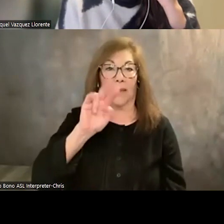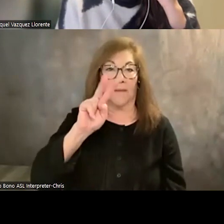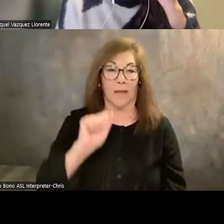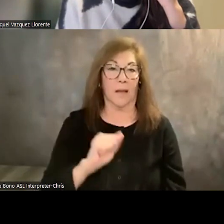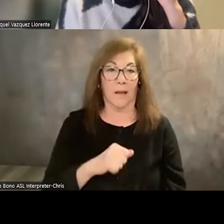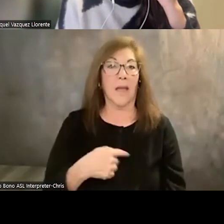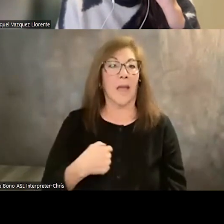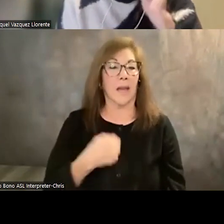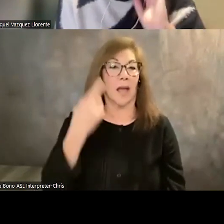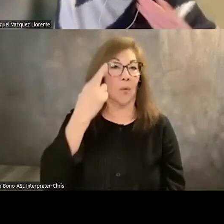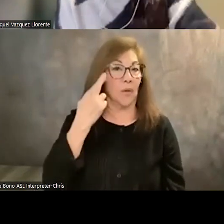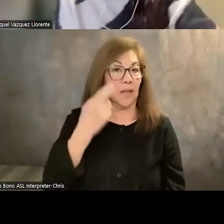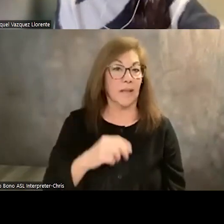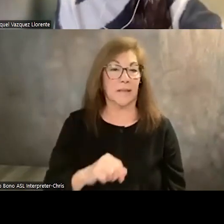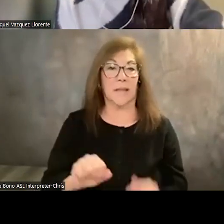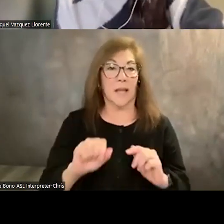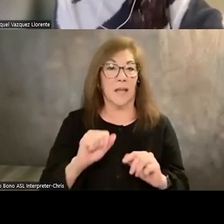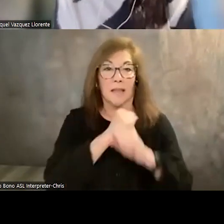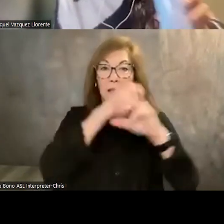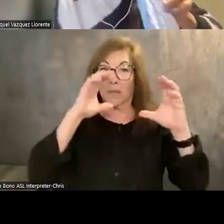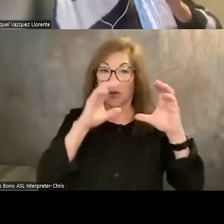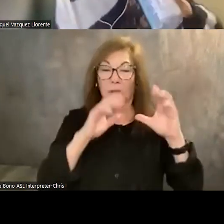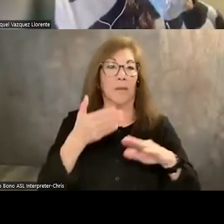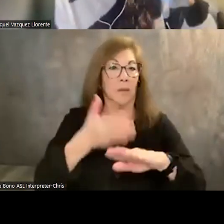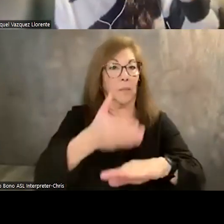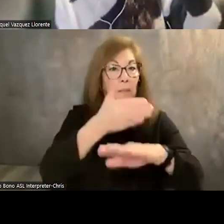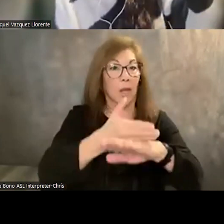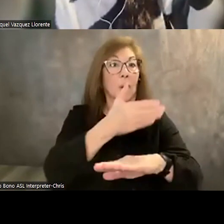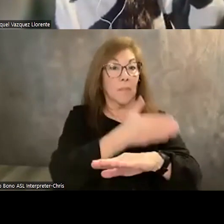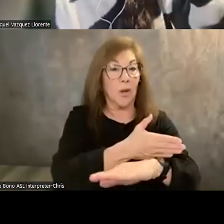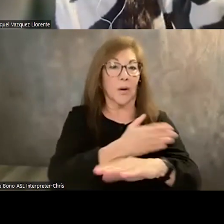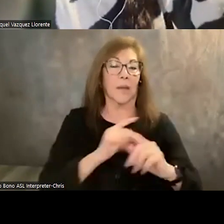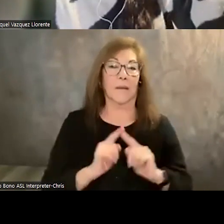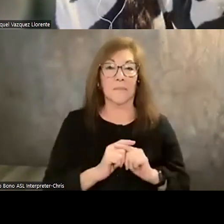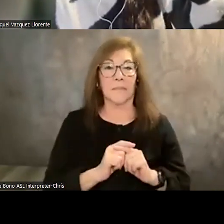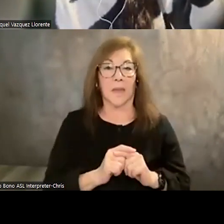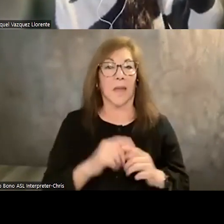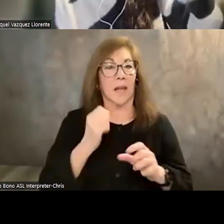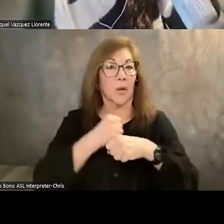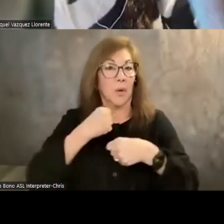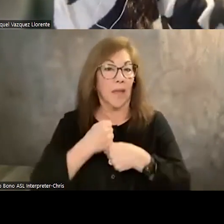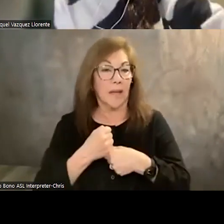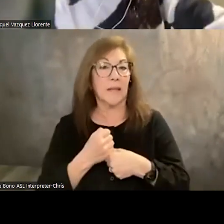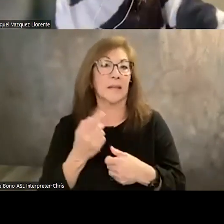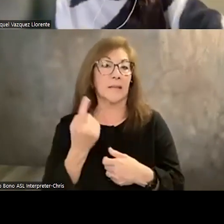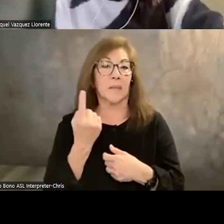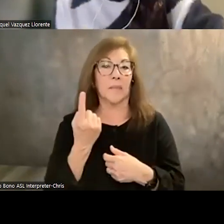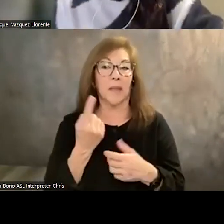the image generators got better and better. And I created something